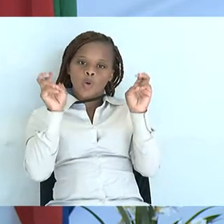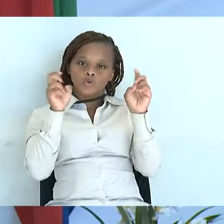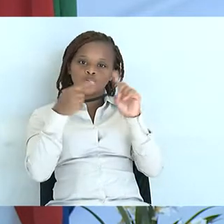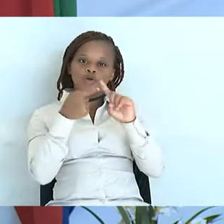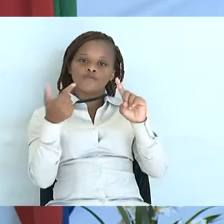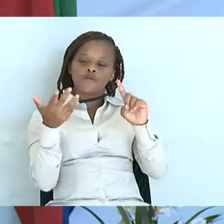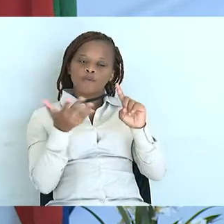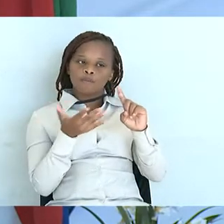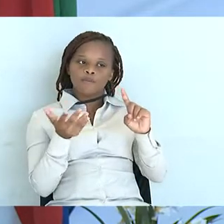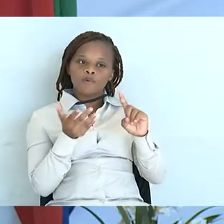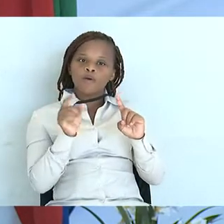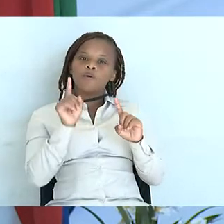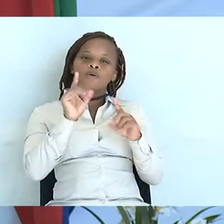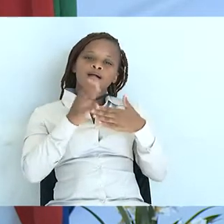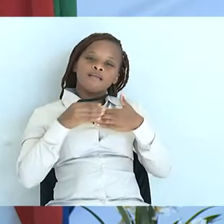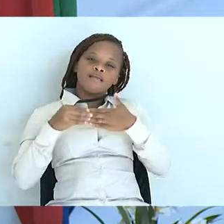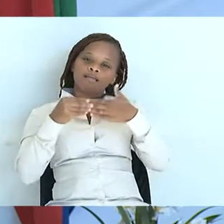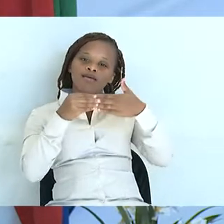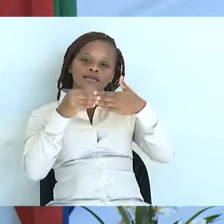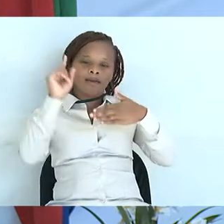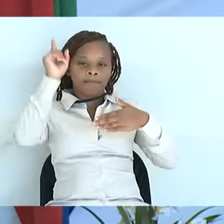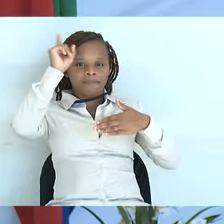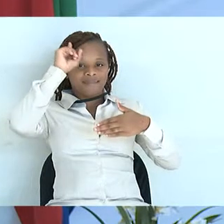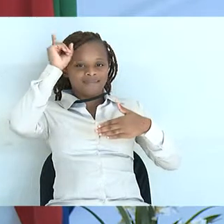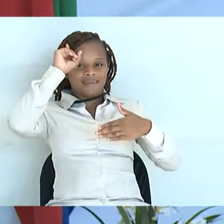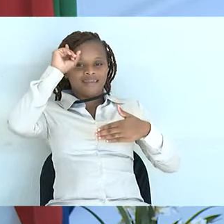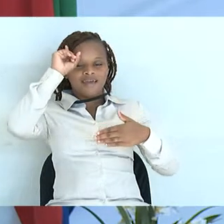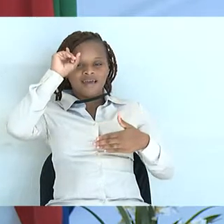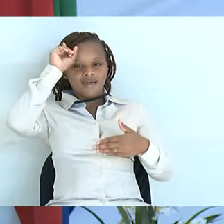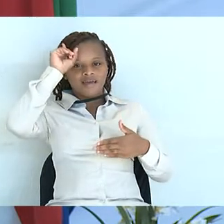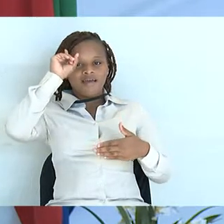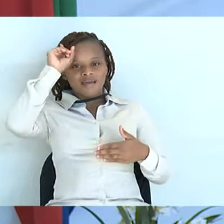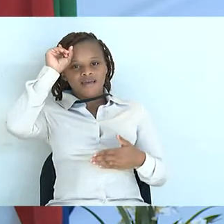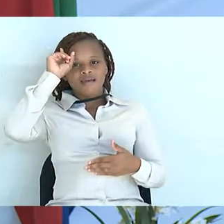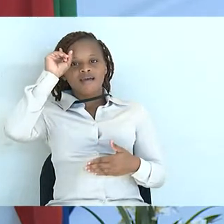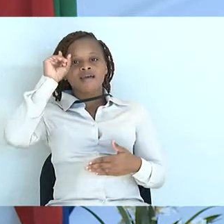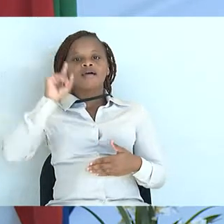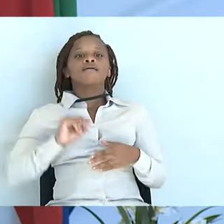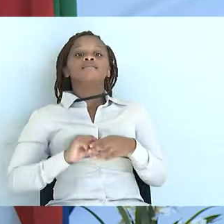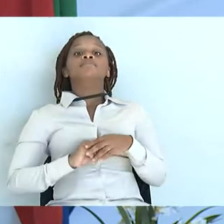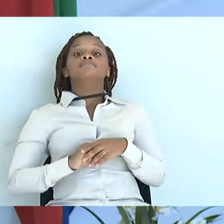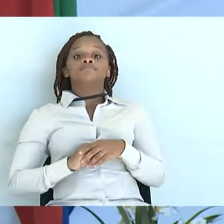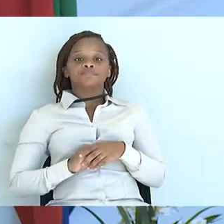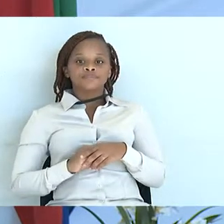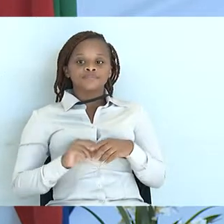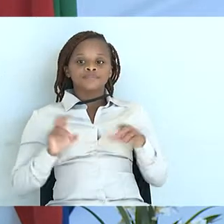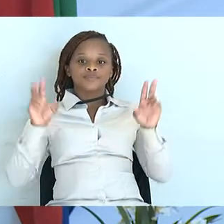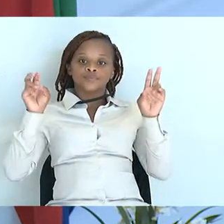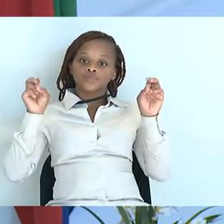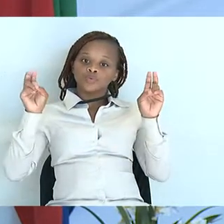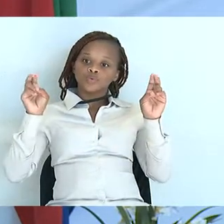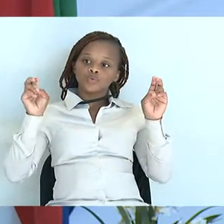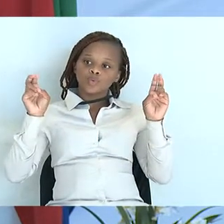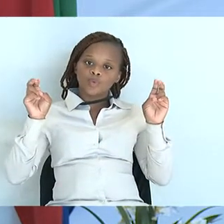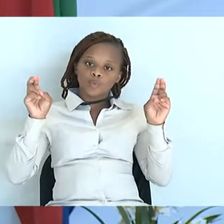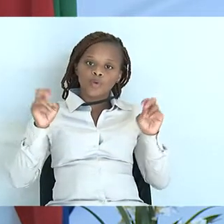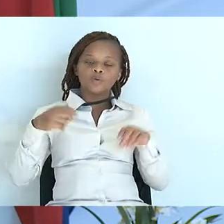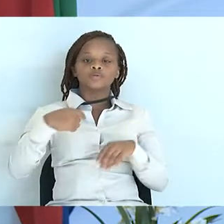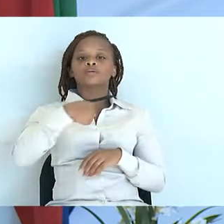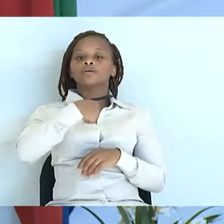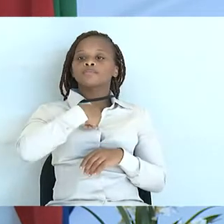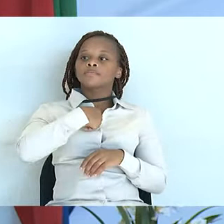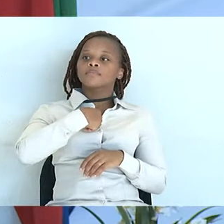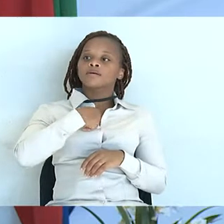Isitwalandwe, Bamun Mandela. I quote, "I dream of the realization of the unity of